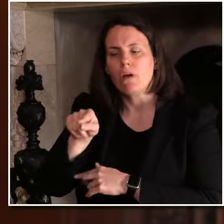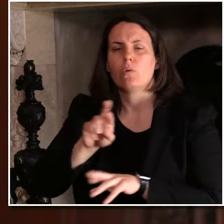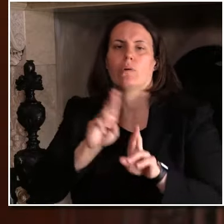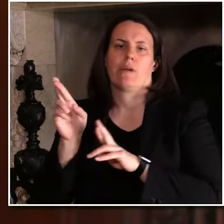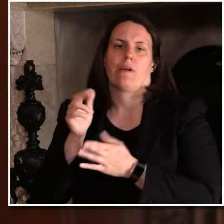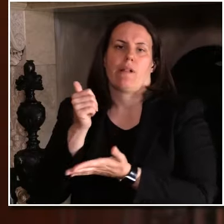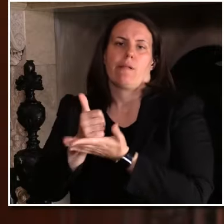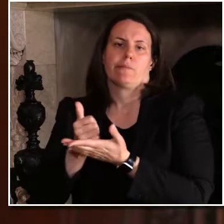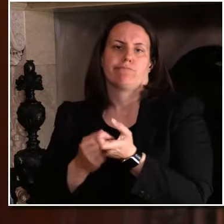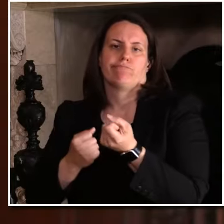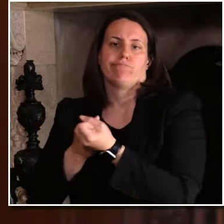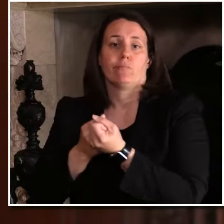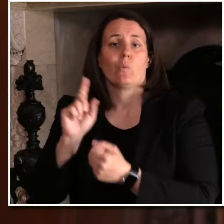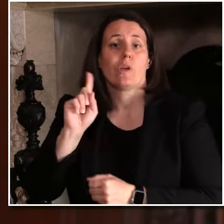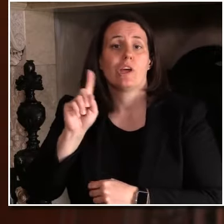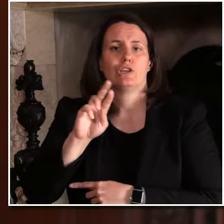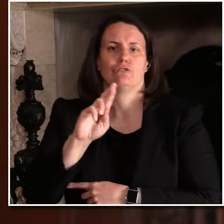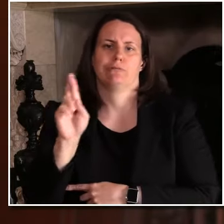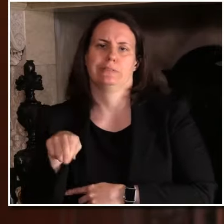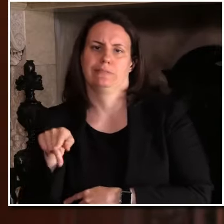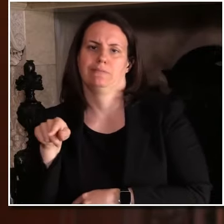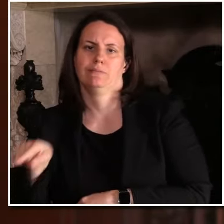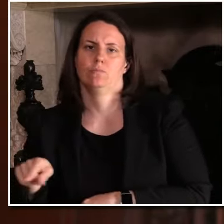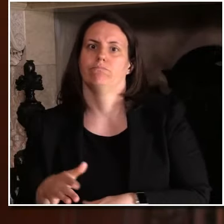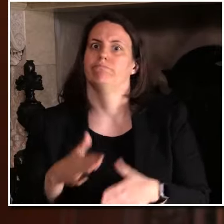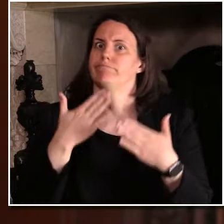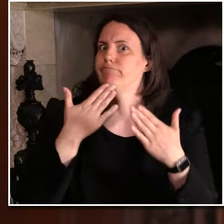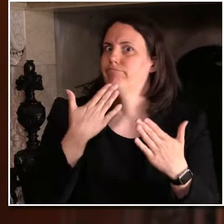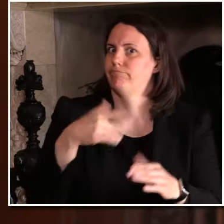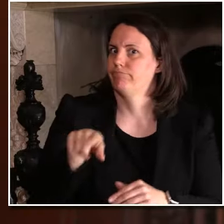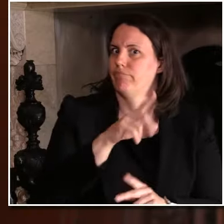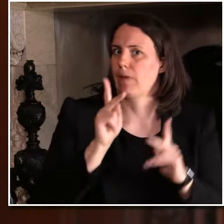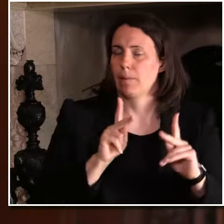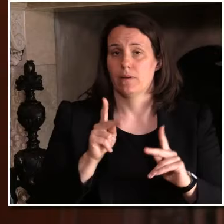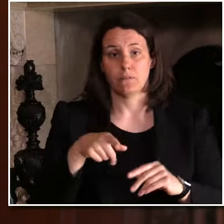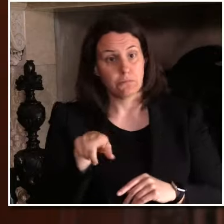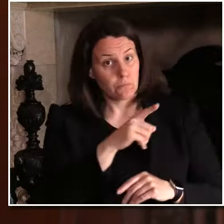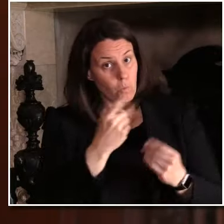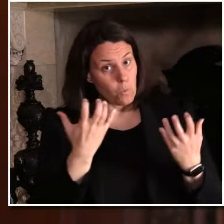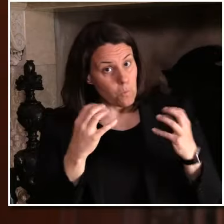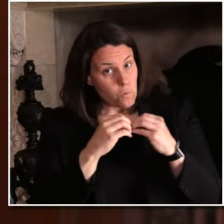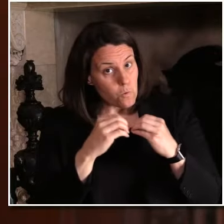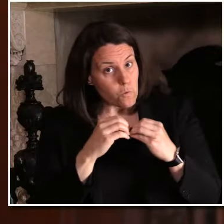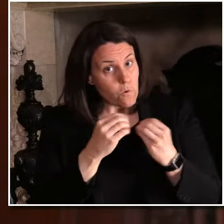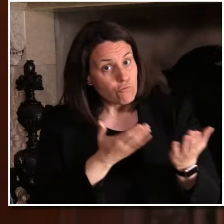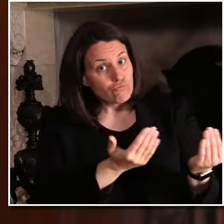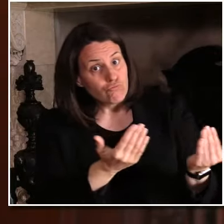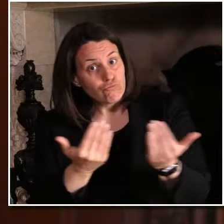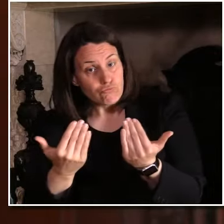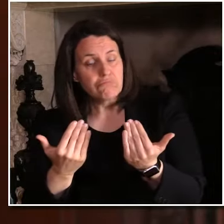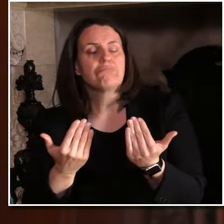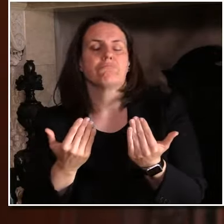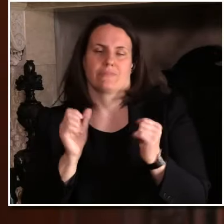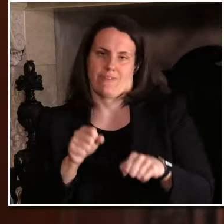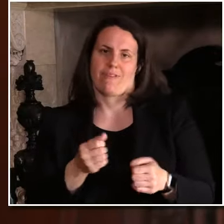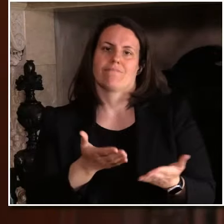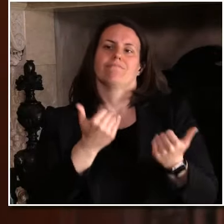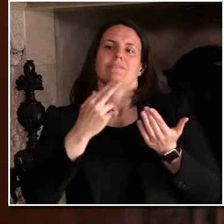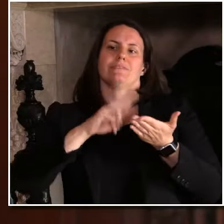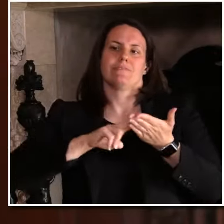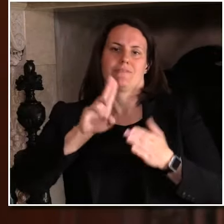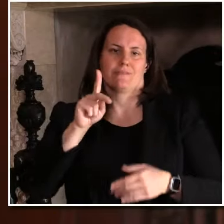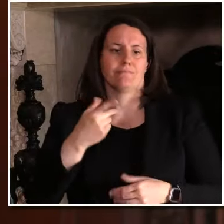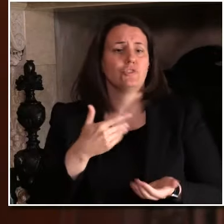you're interested in volunteering, we still need both clinical and non-clinical roles, from physicians to CNAs to social